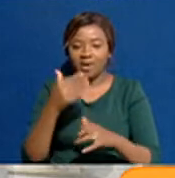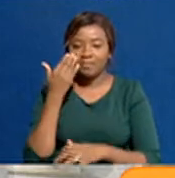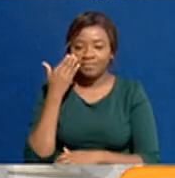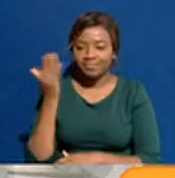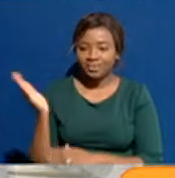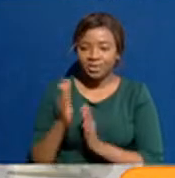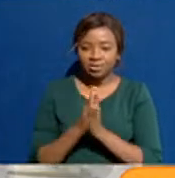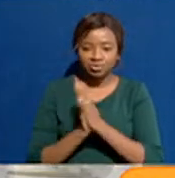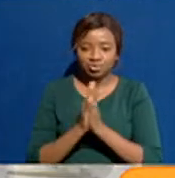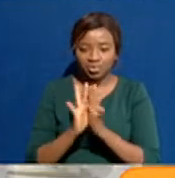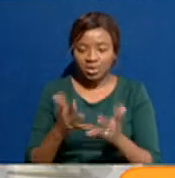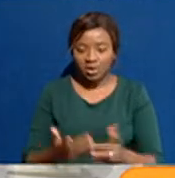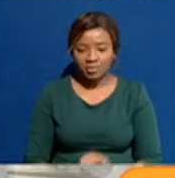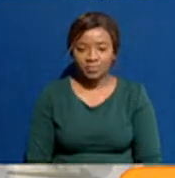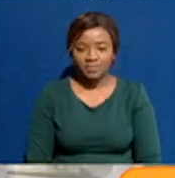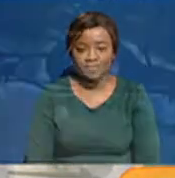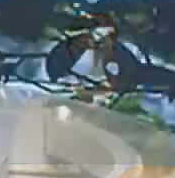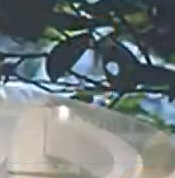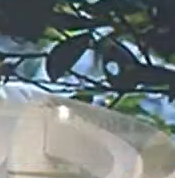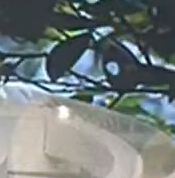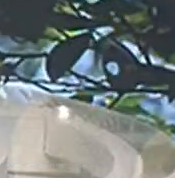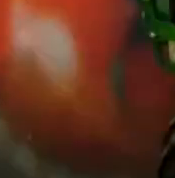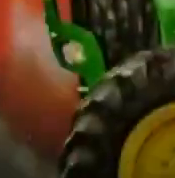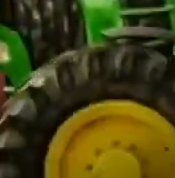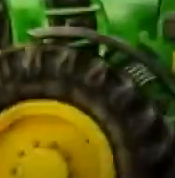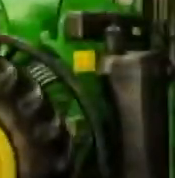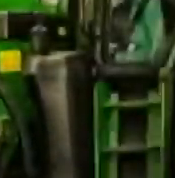week's Smart Farm.